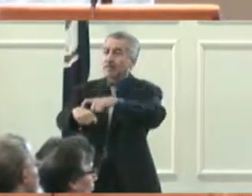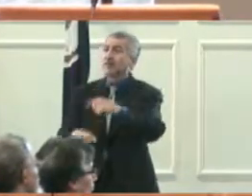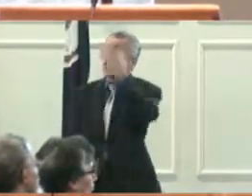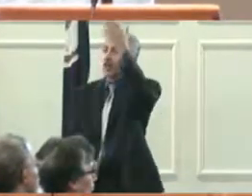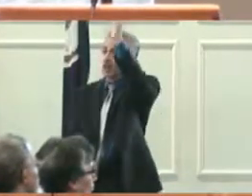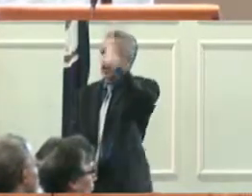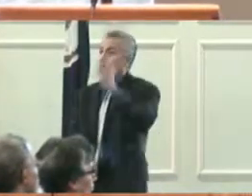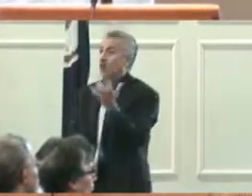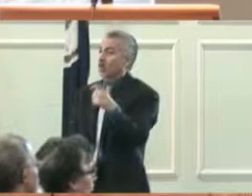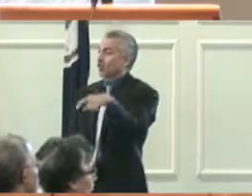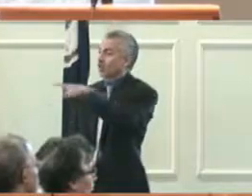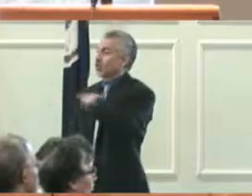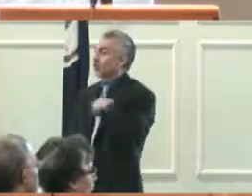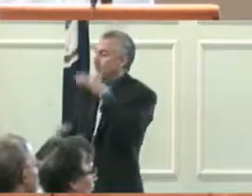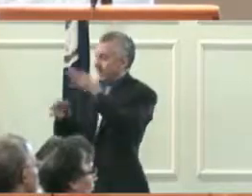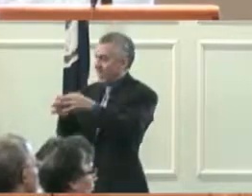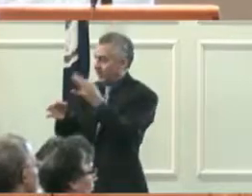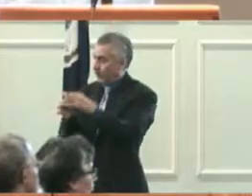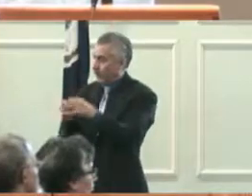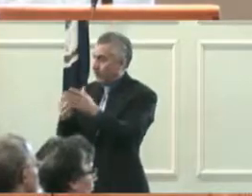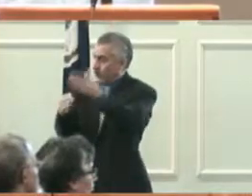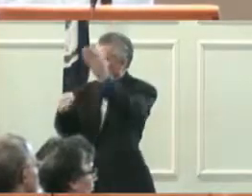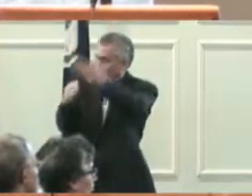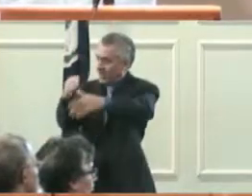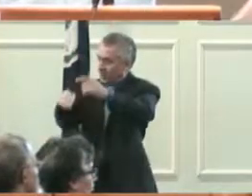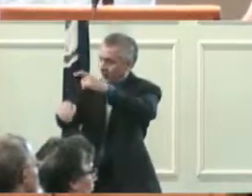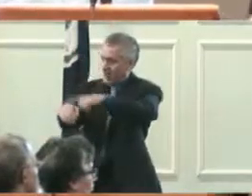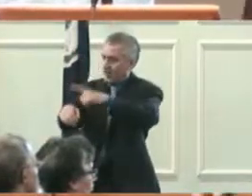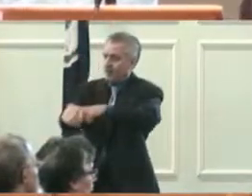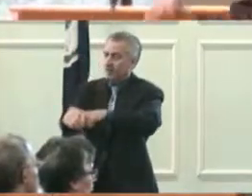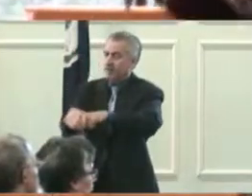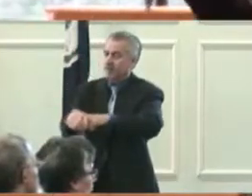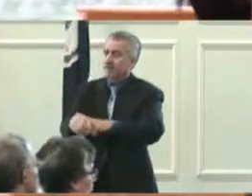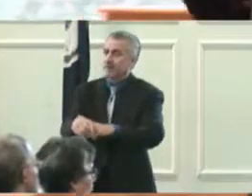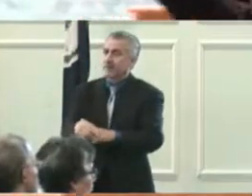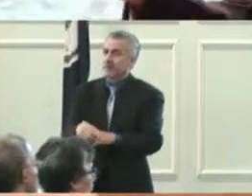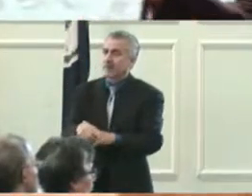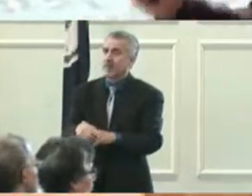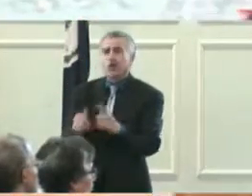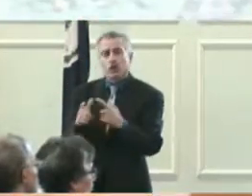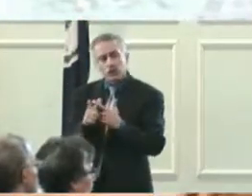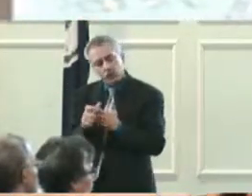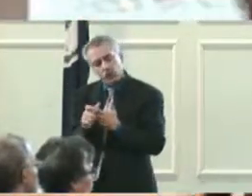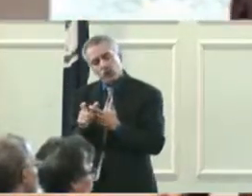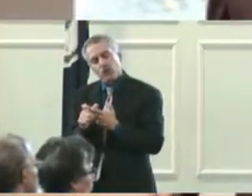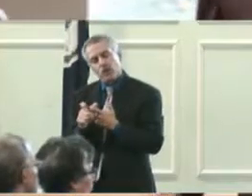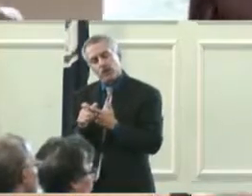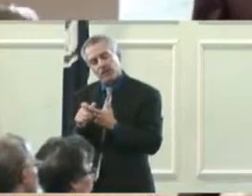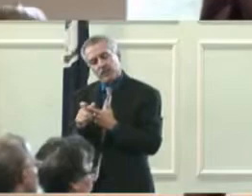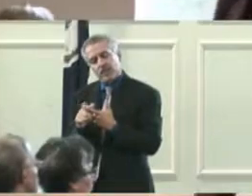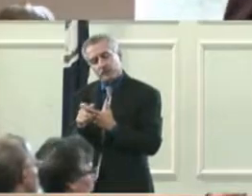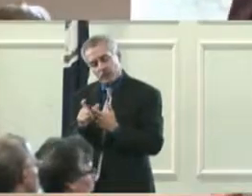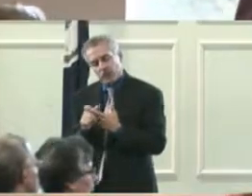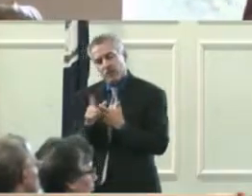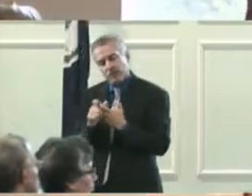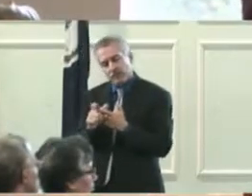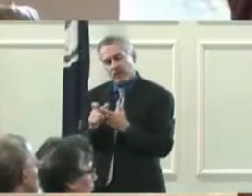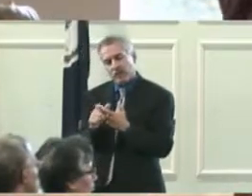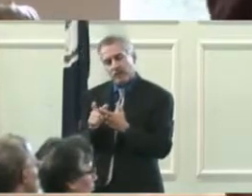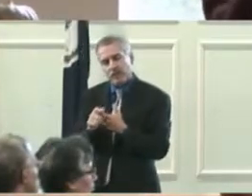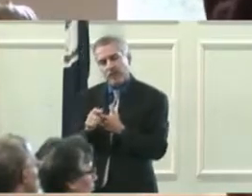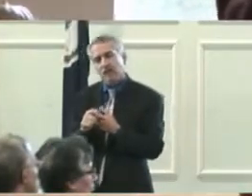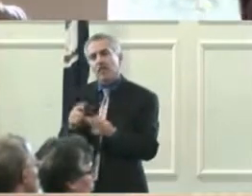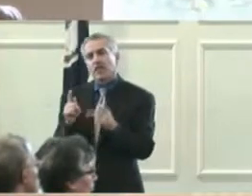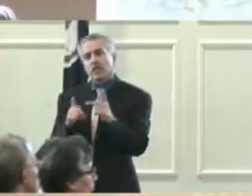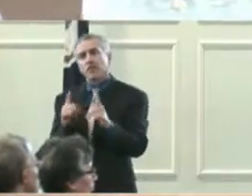Amen? God wants us to start the race with him and continue to run with him until the end. Some people get